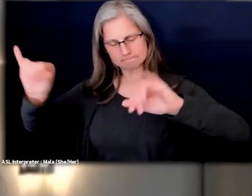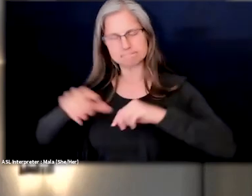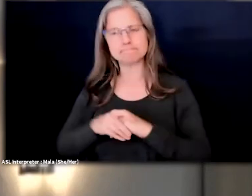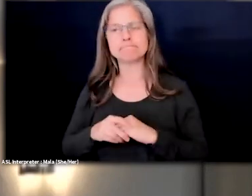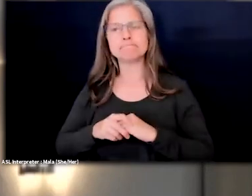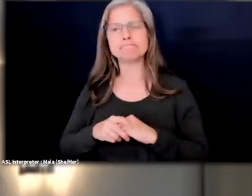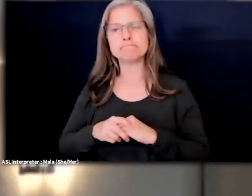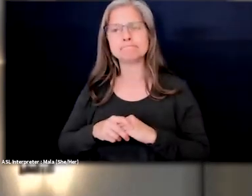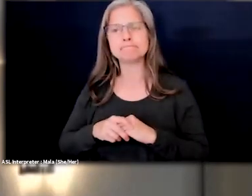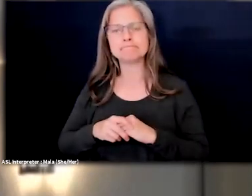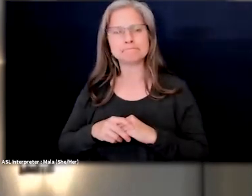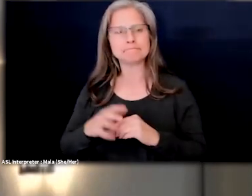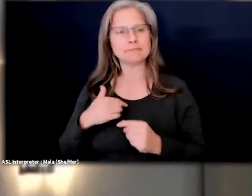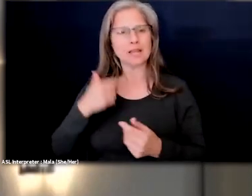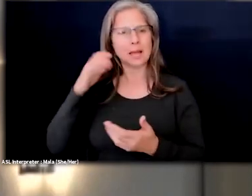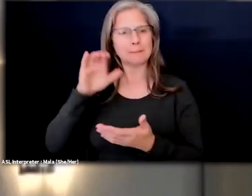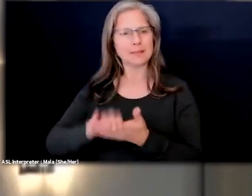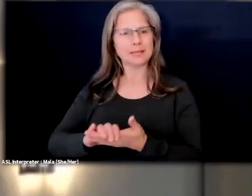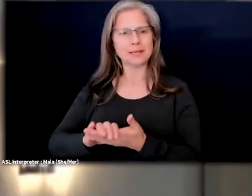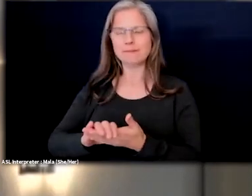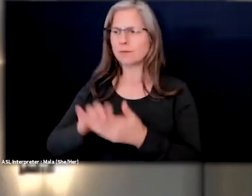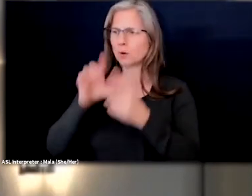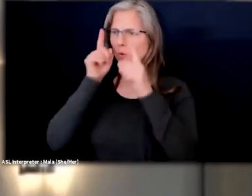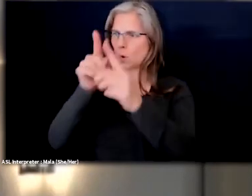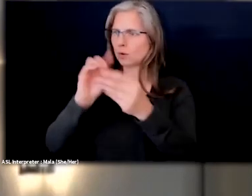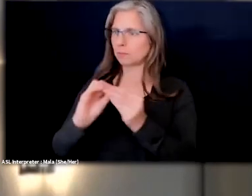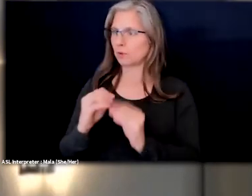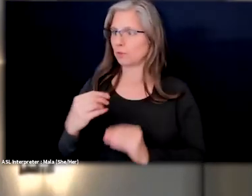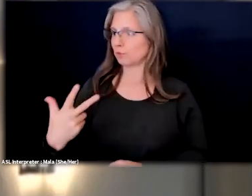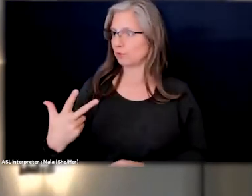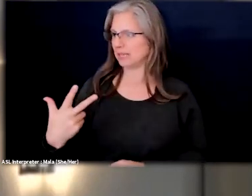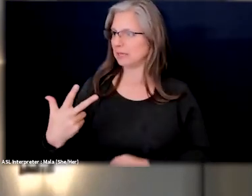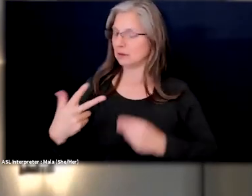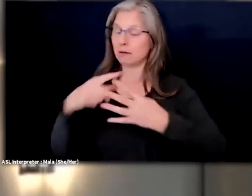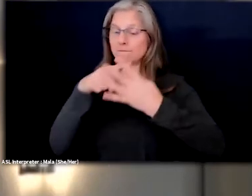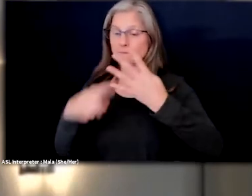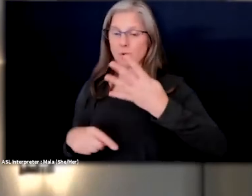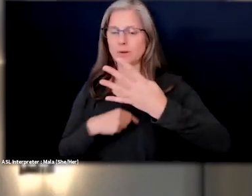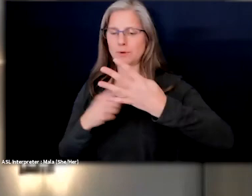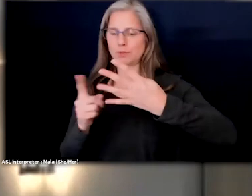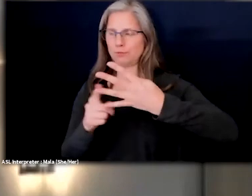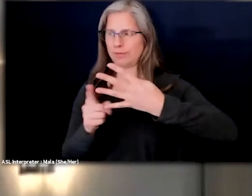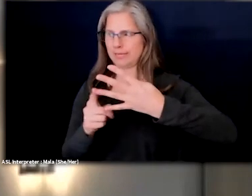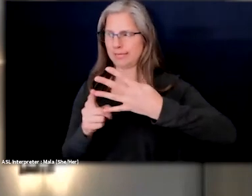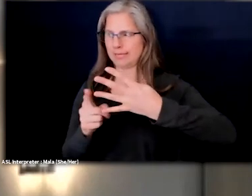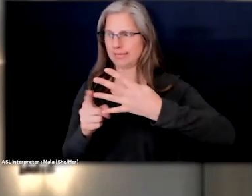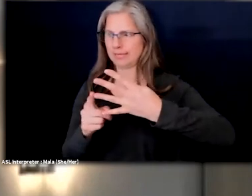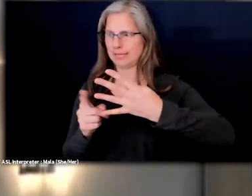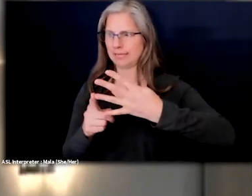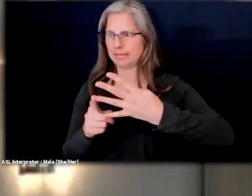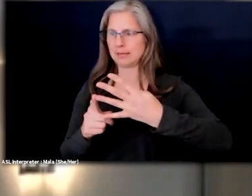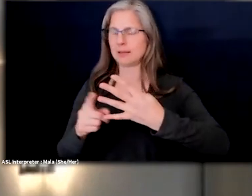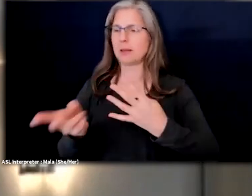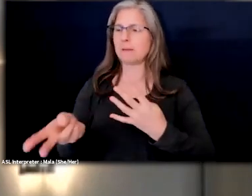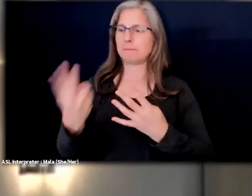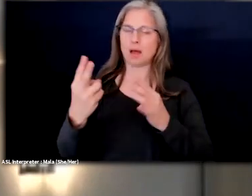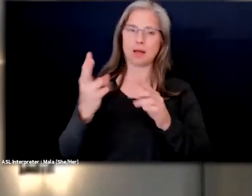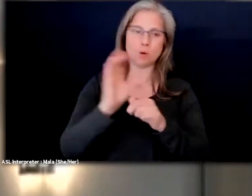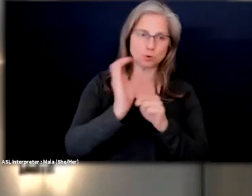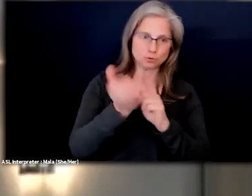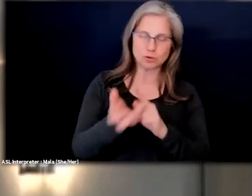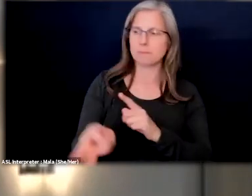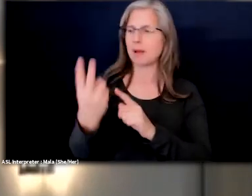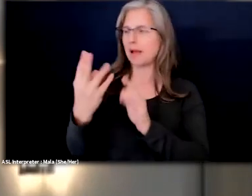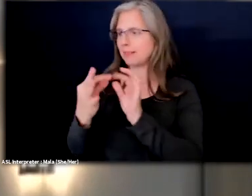is, I believe it was goal number 3. There's 4 goals that you showed: bicultural, bilingual, and number 3